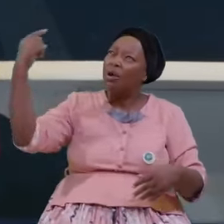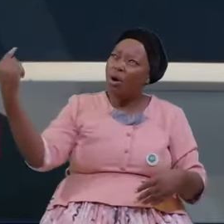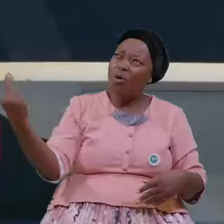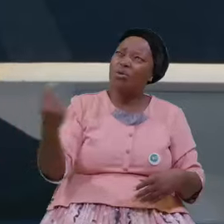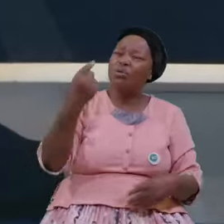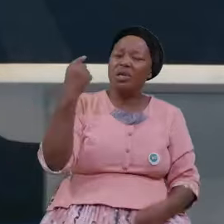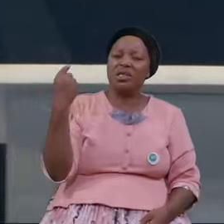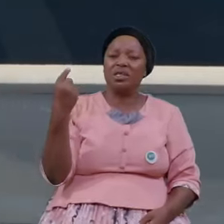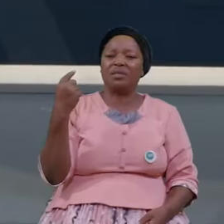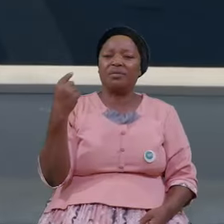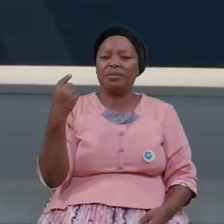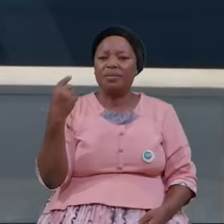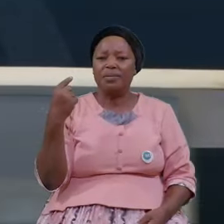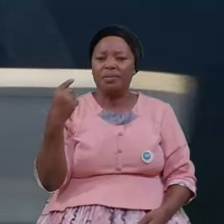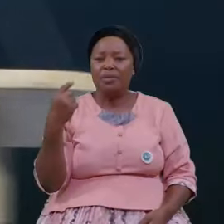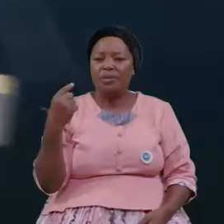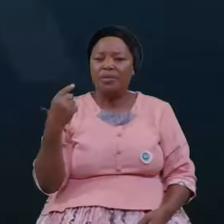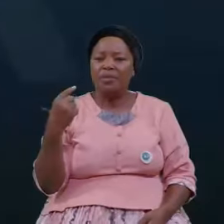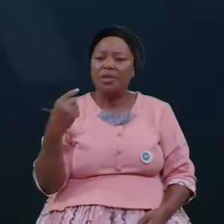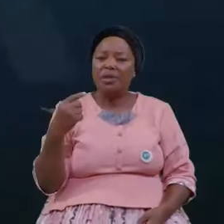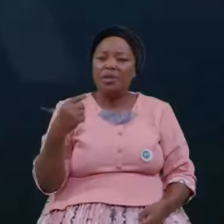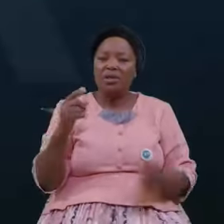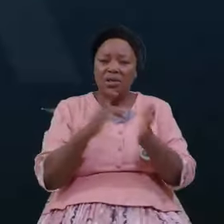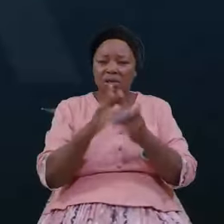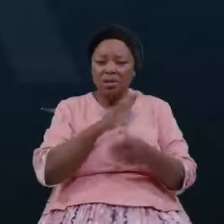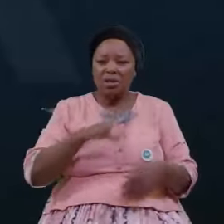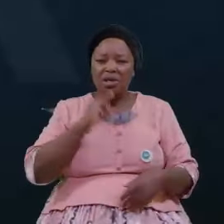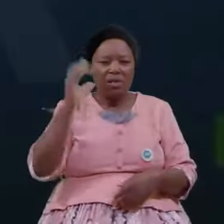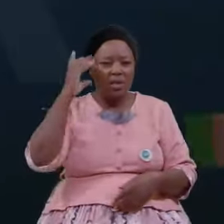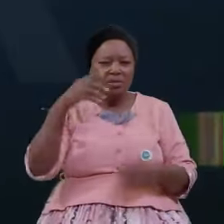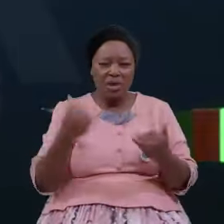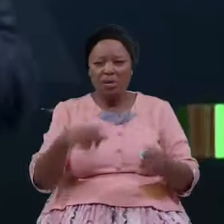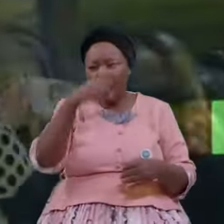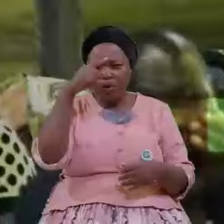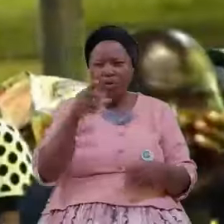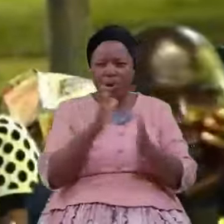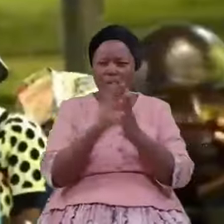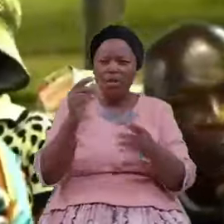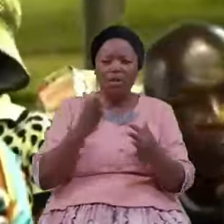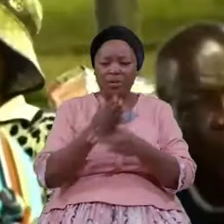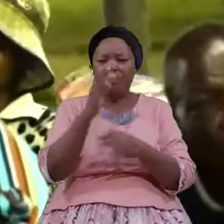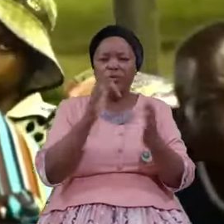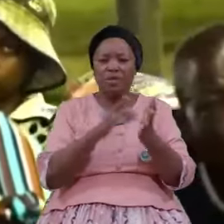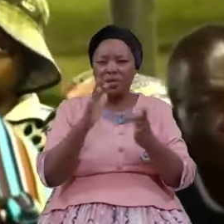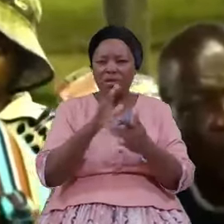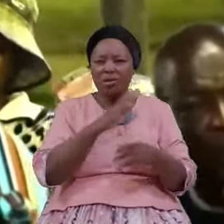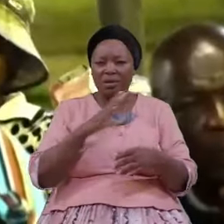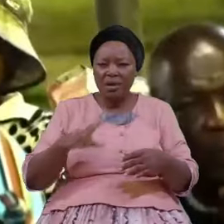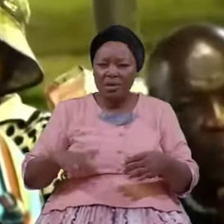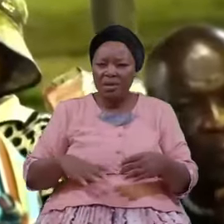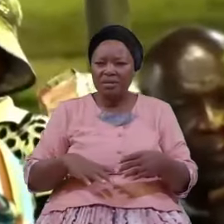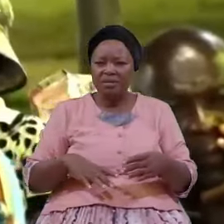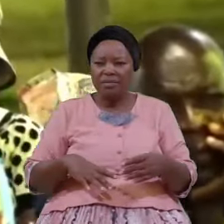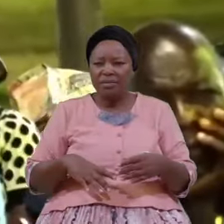always. Is hearing you now because you are praying through Jesus Christ. Coming into